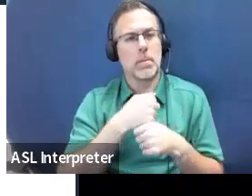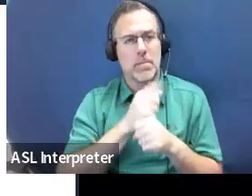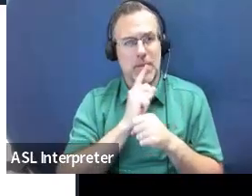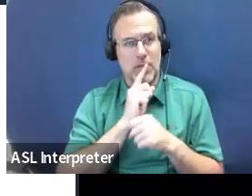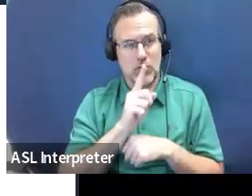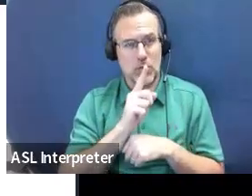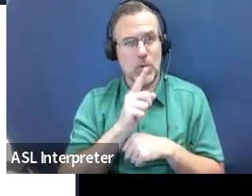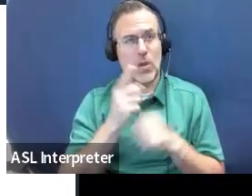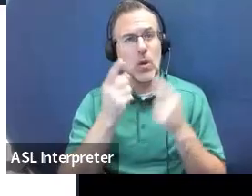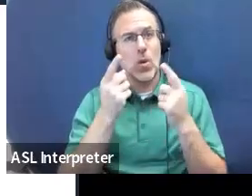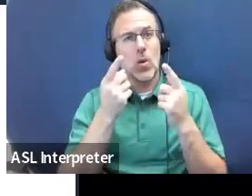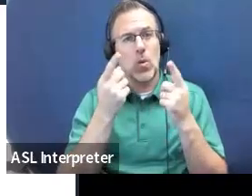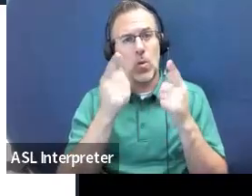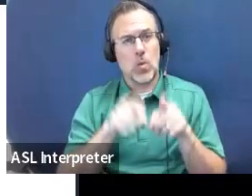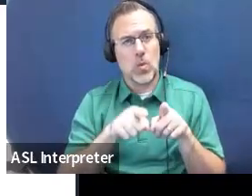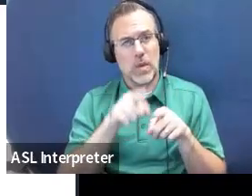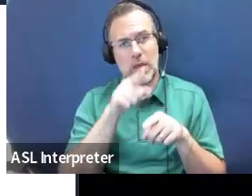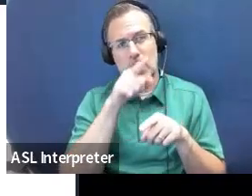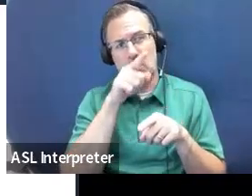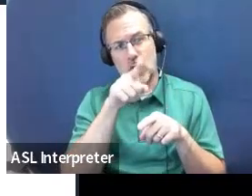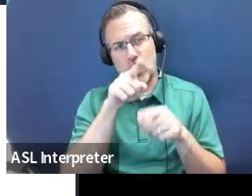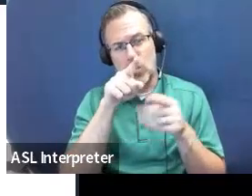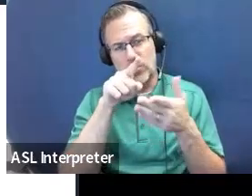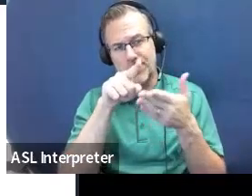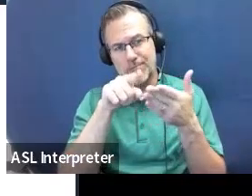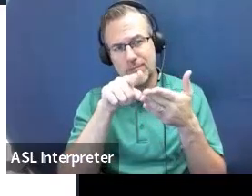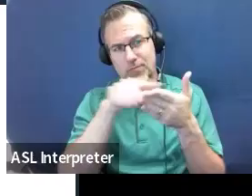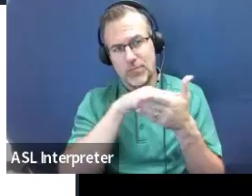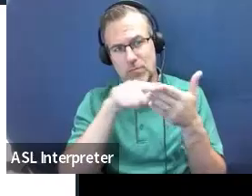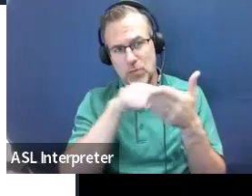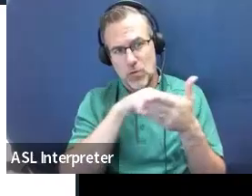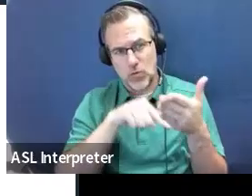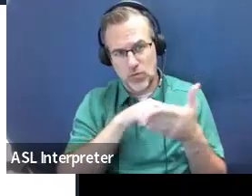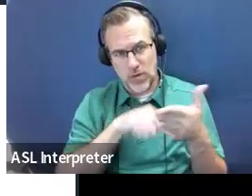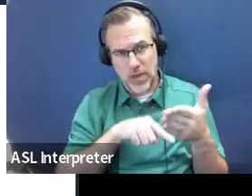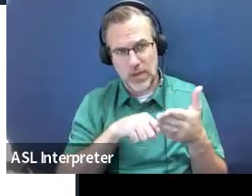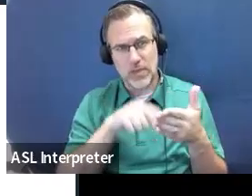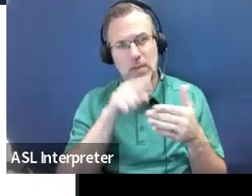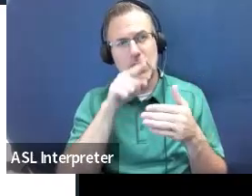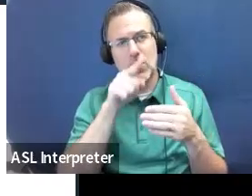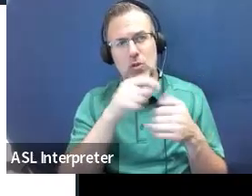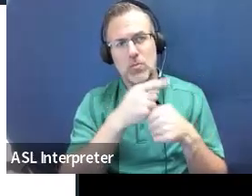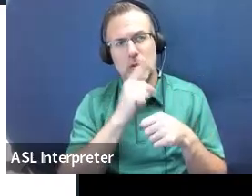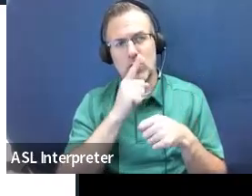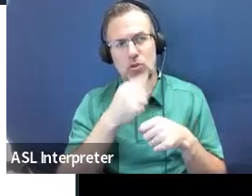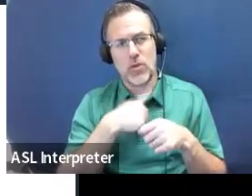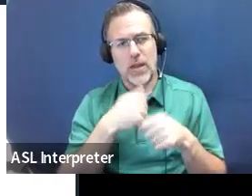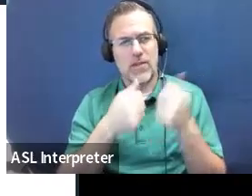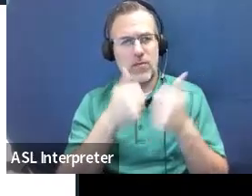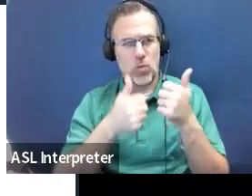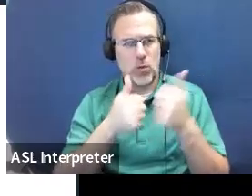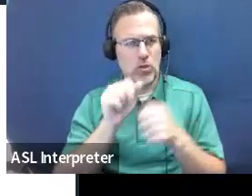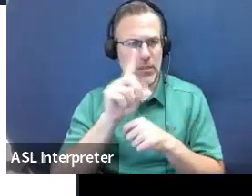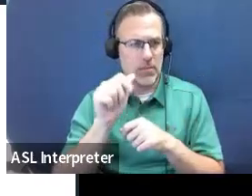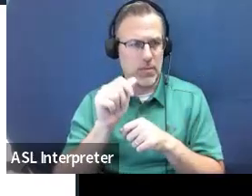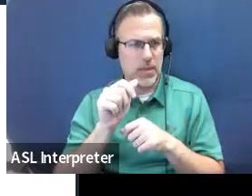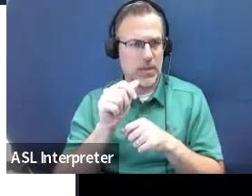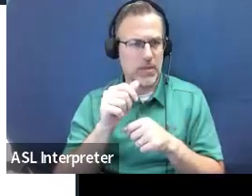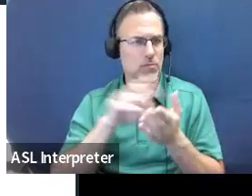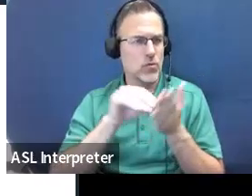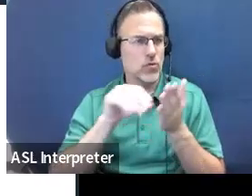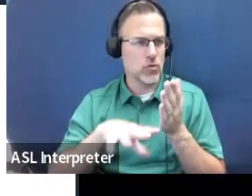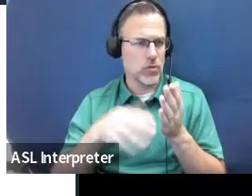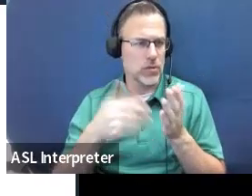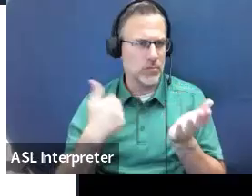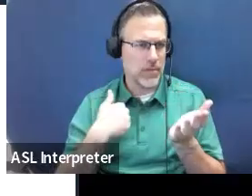looking for correction, that you are documenting which disability category that the student falls in. Now, another thing that happens